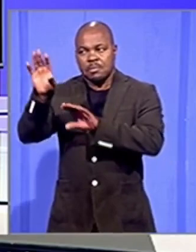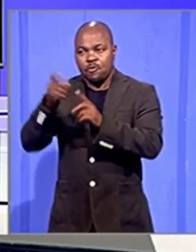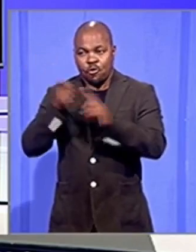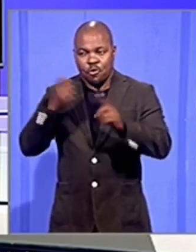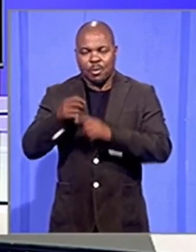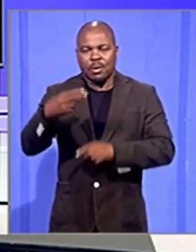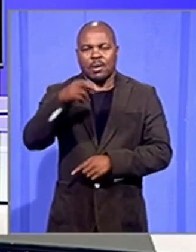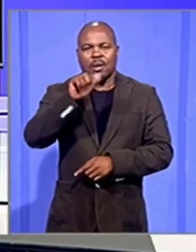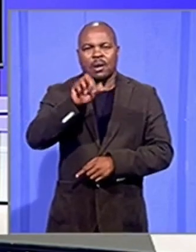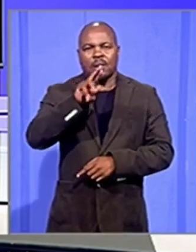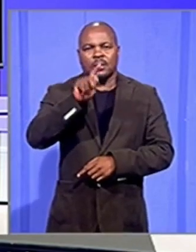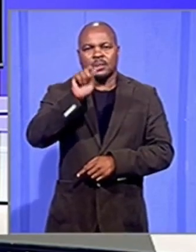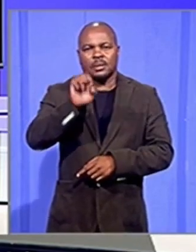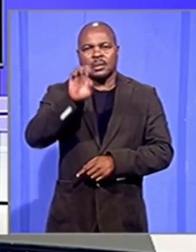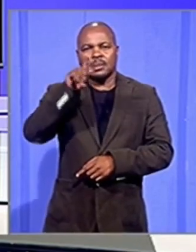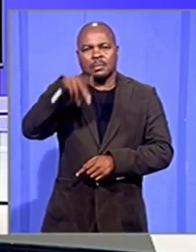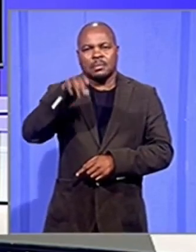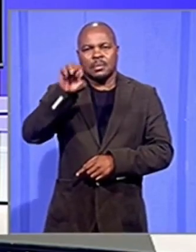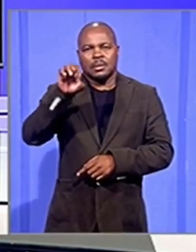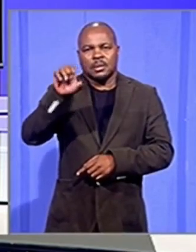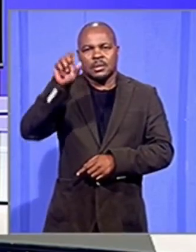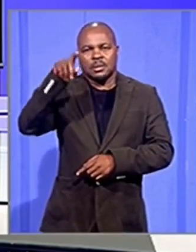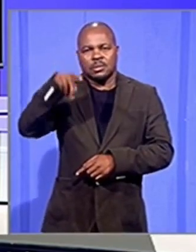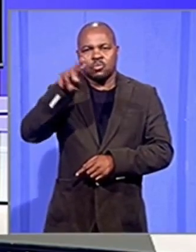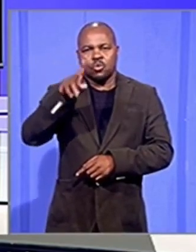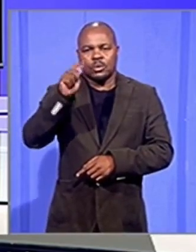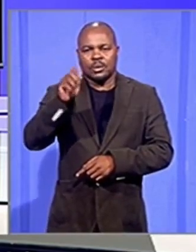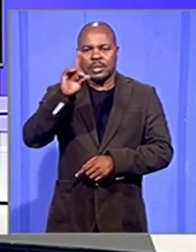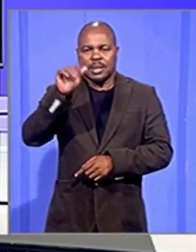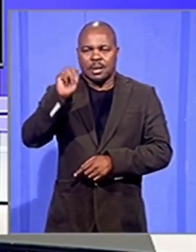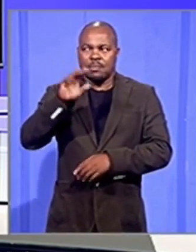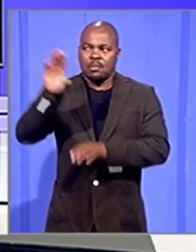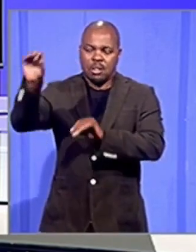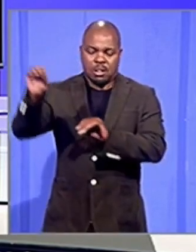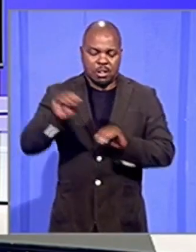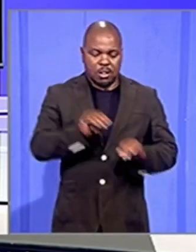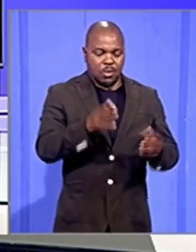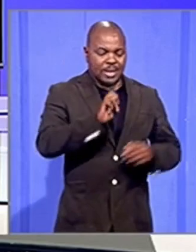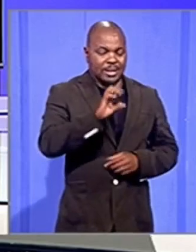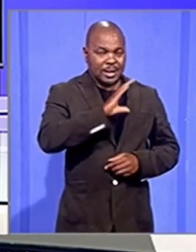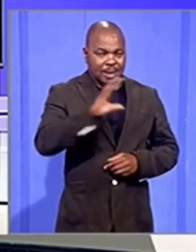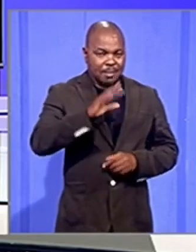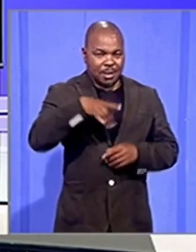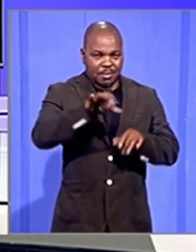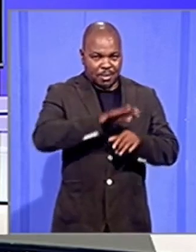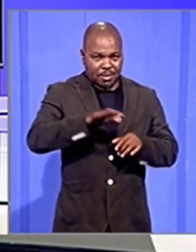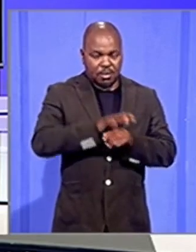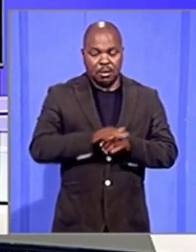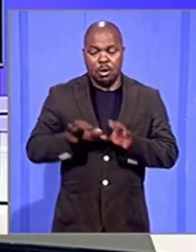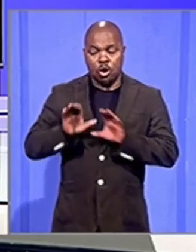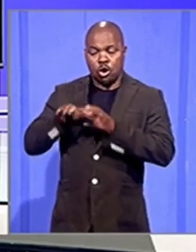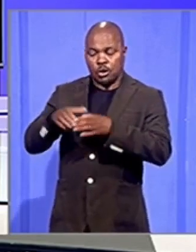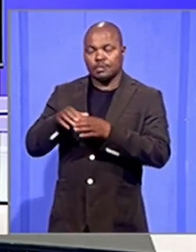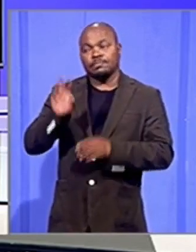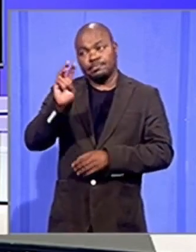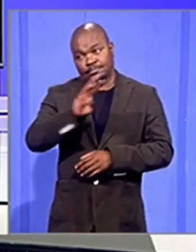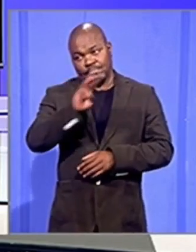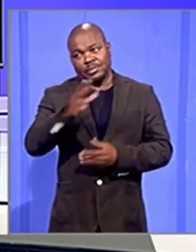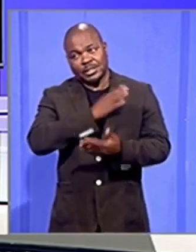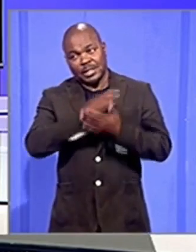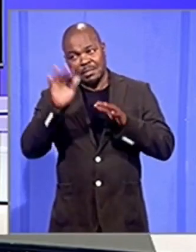ka Hartbeespoort Dam ka Northwest go ya ka lefelong la diphoofolo ka Eastern Cape, VULPRO e kgalemile ditumelo tšeo